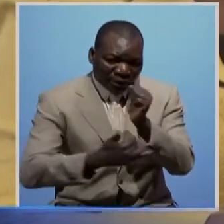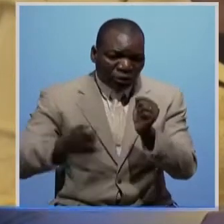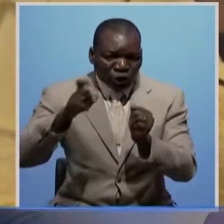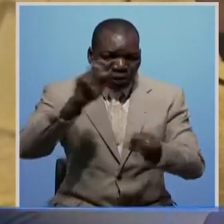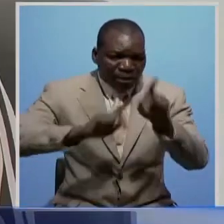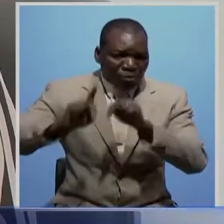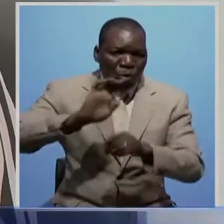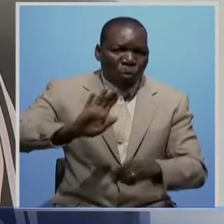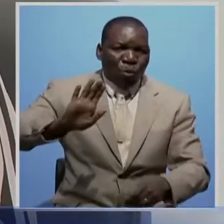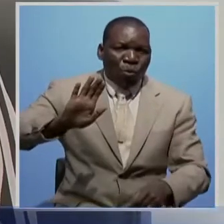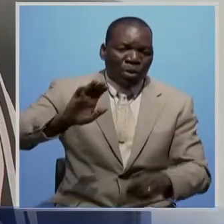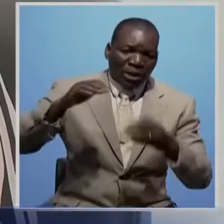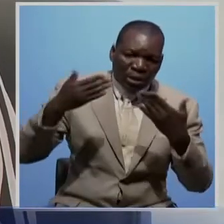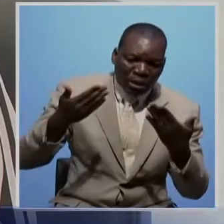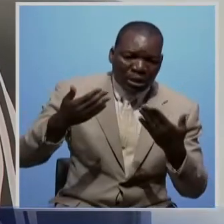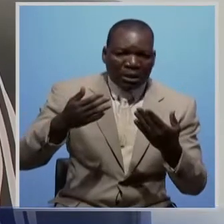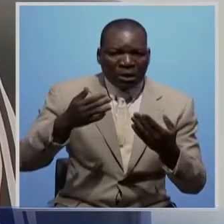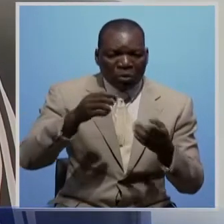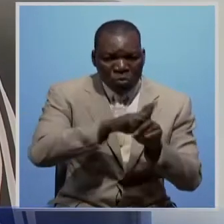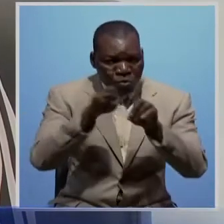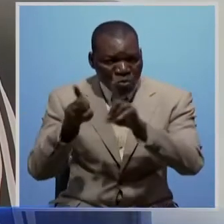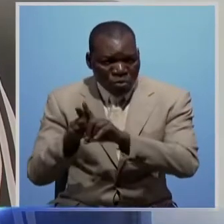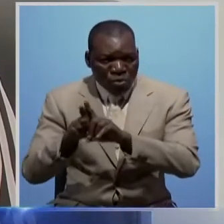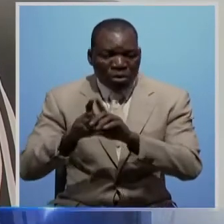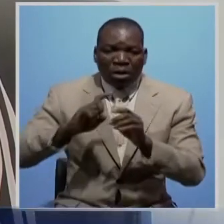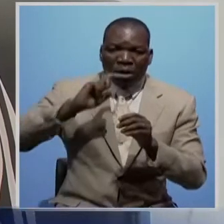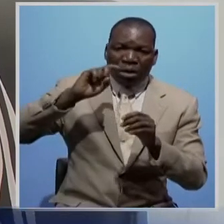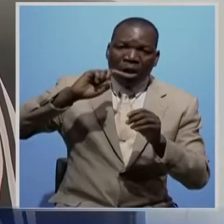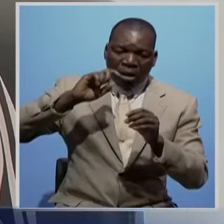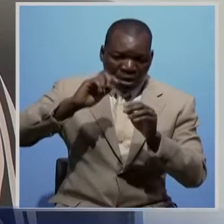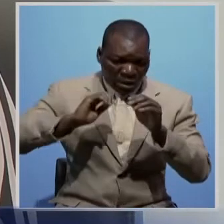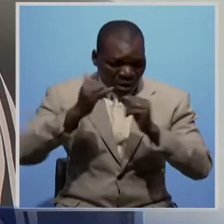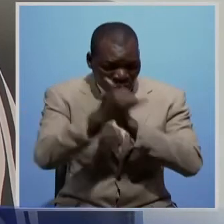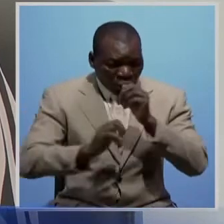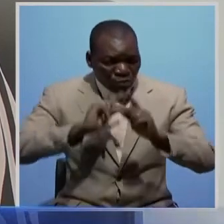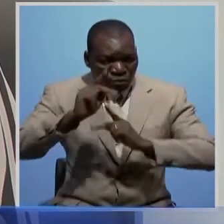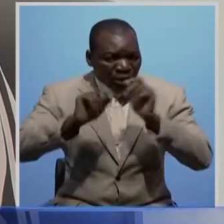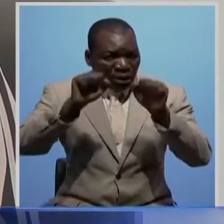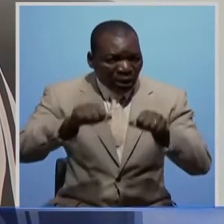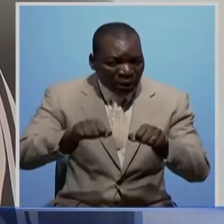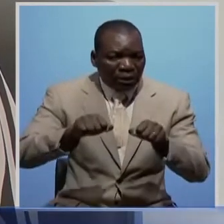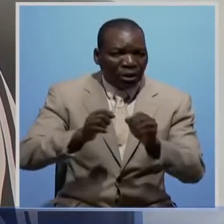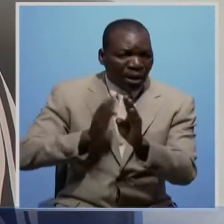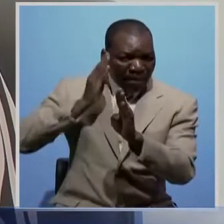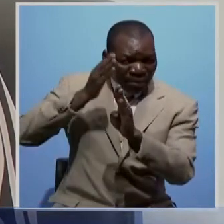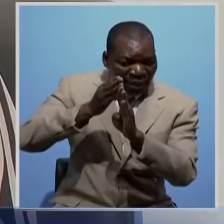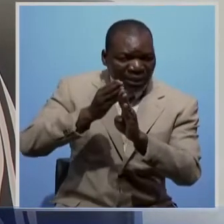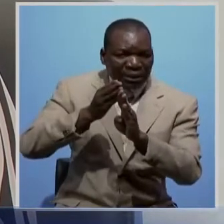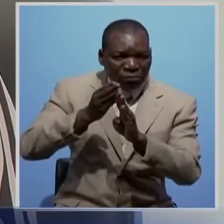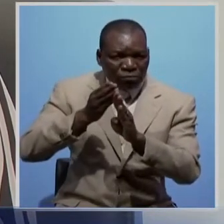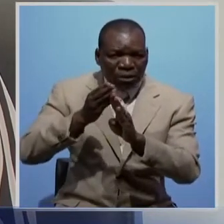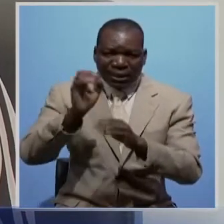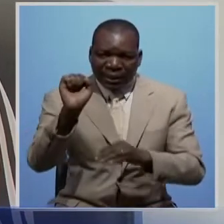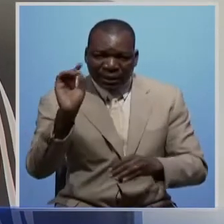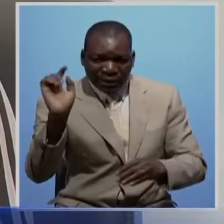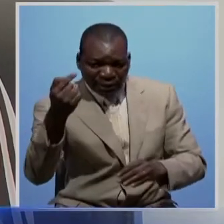population. Relatedly, benchmarking the country's progress towards its sustainable development